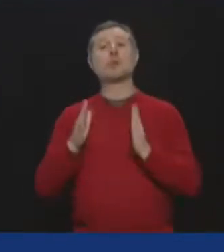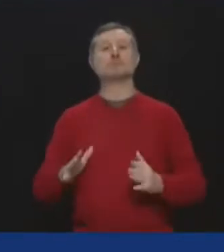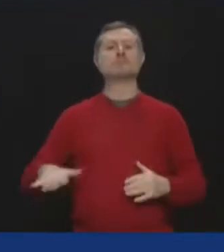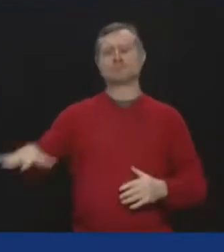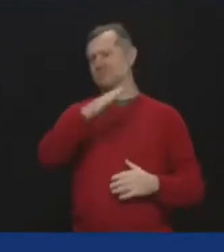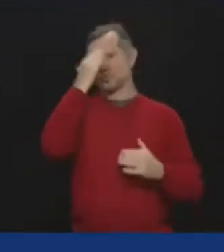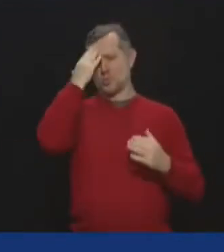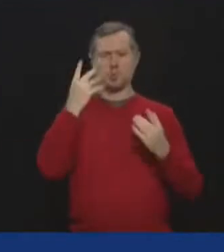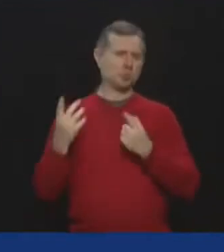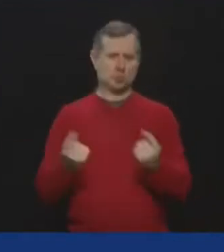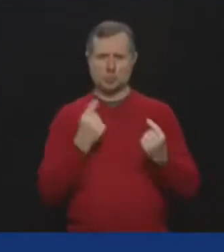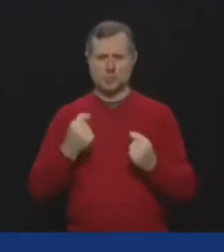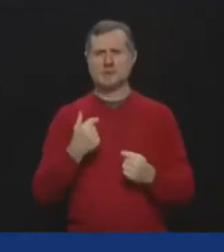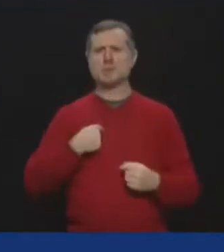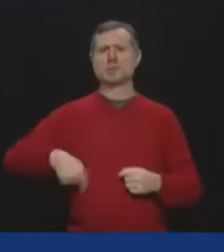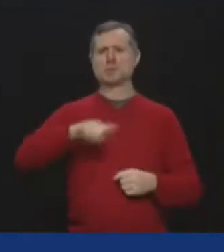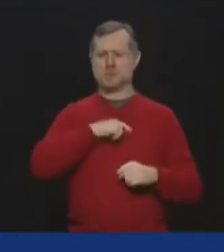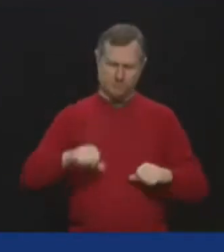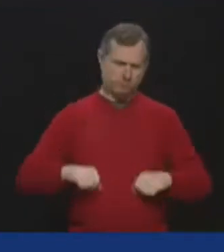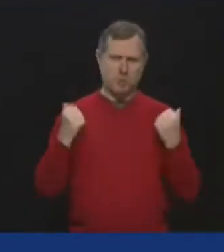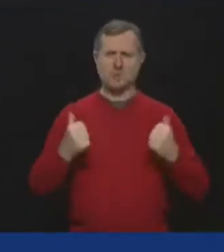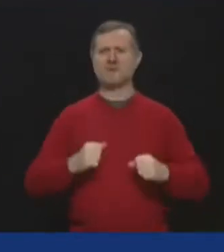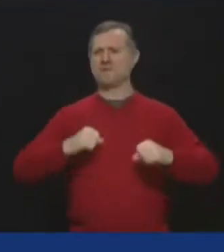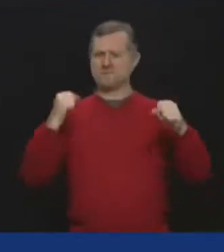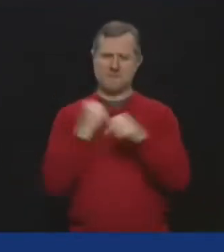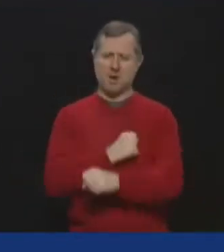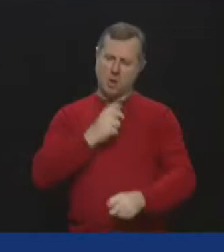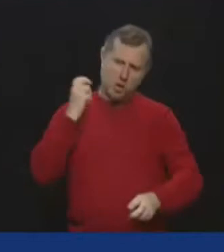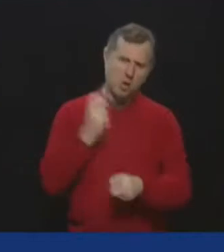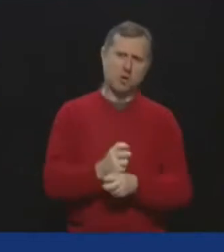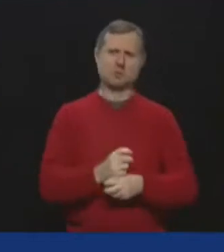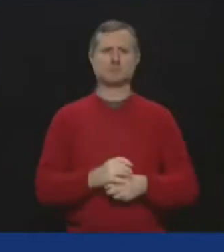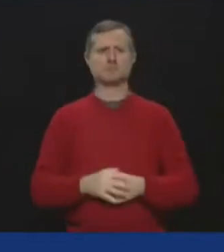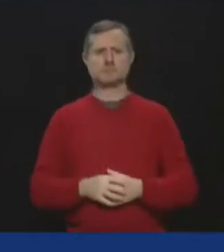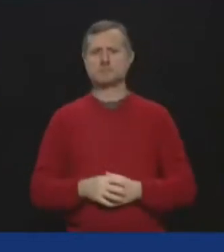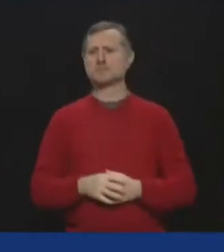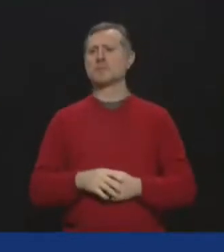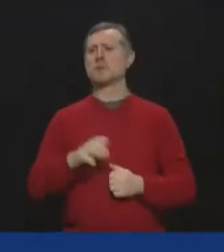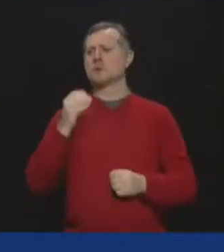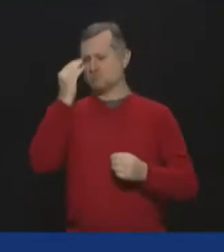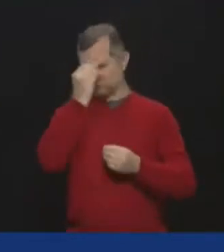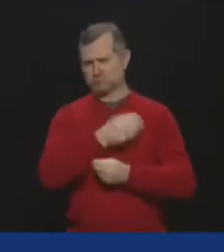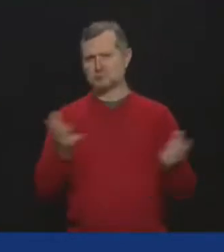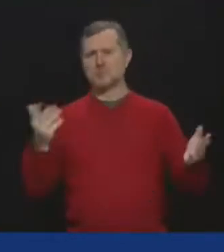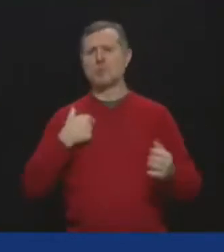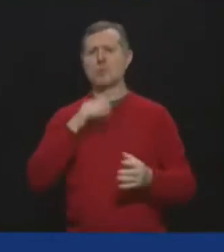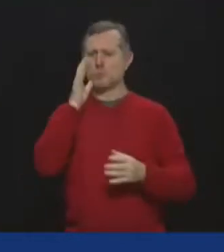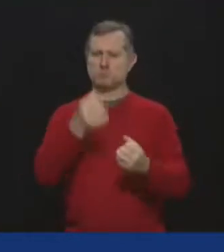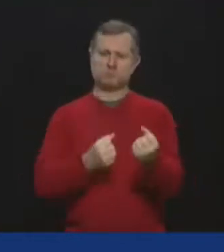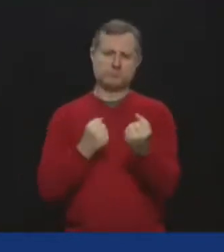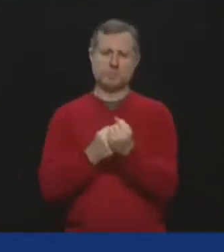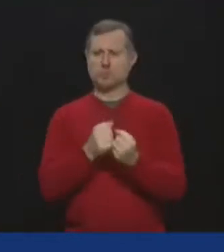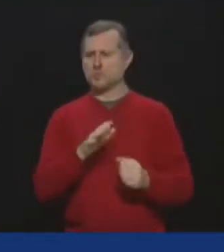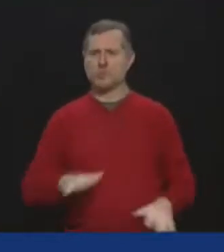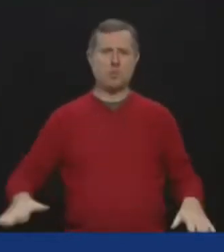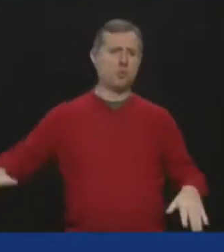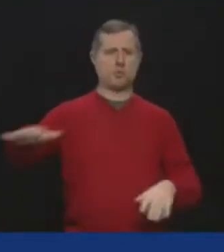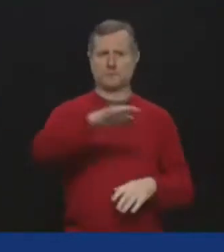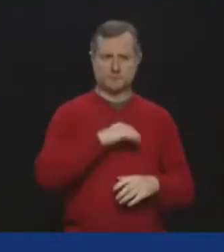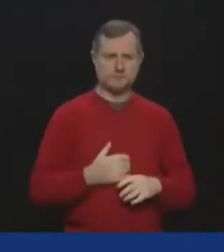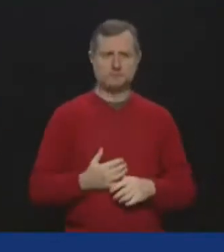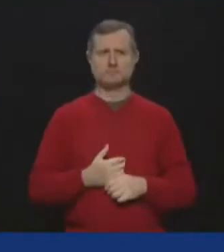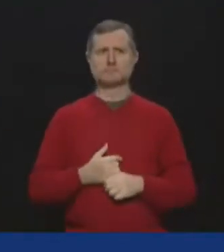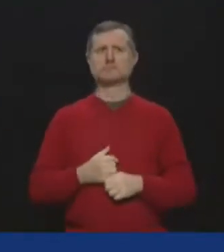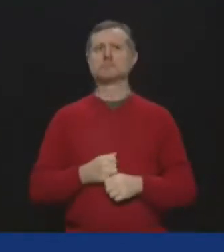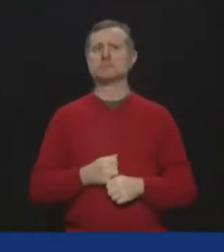stand tall, we fight hard, and we let people know that we have their backs. You, as I said, do not have the leadership you